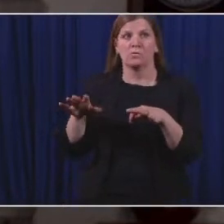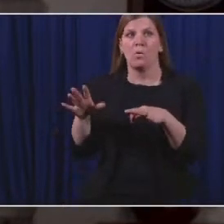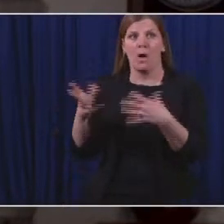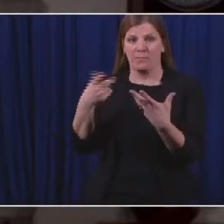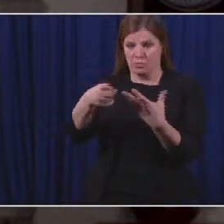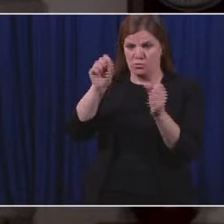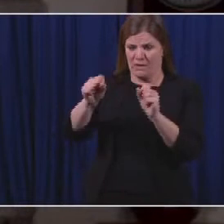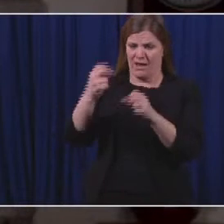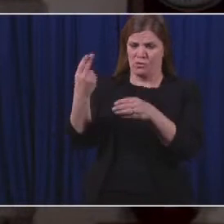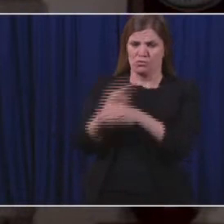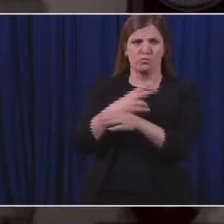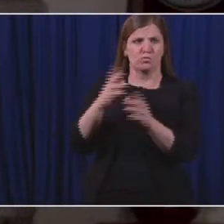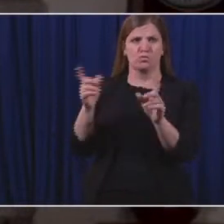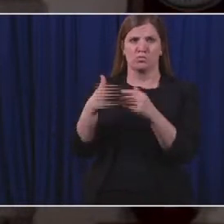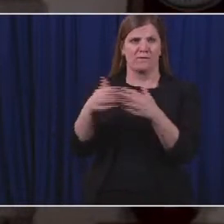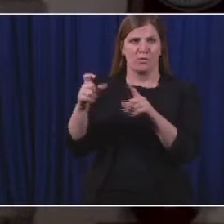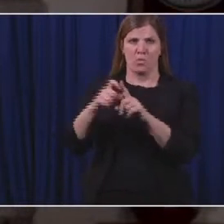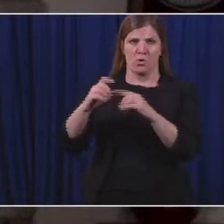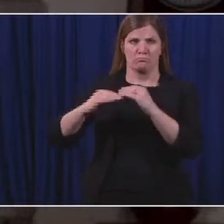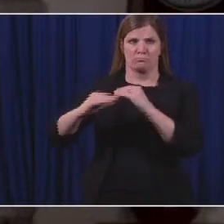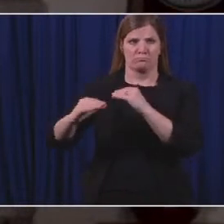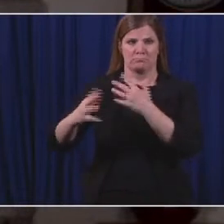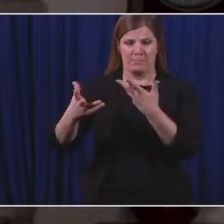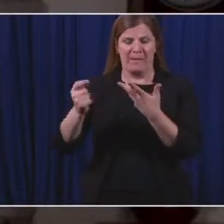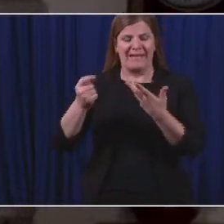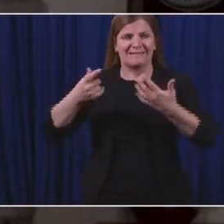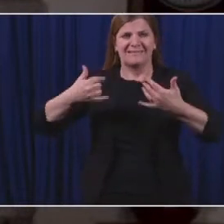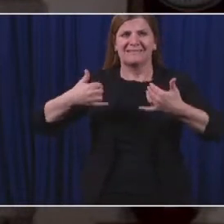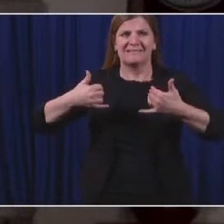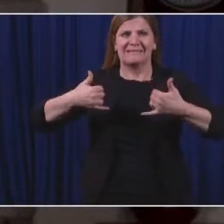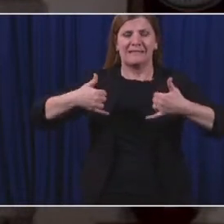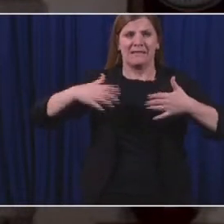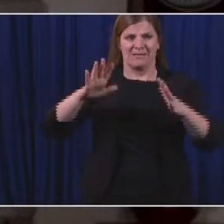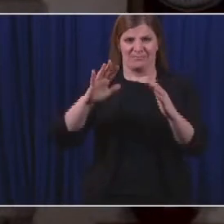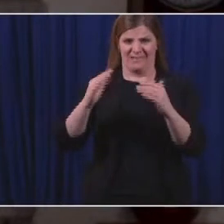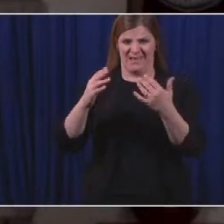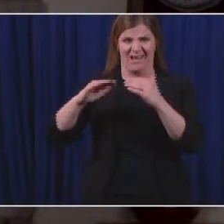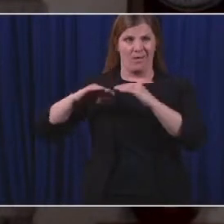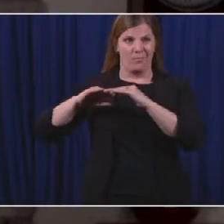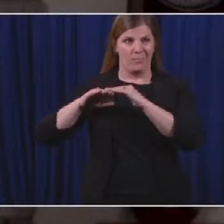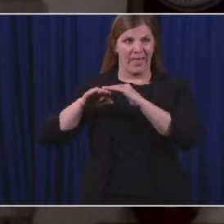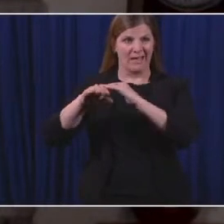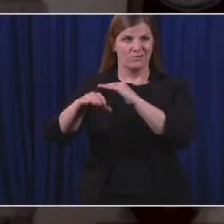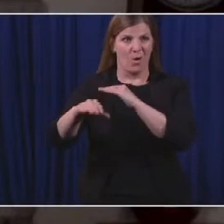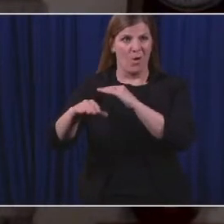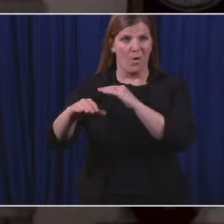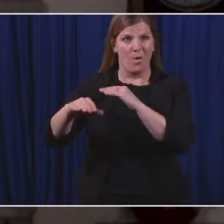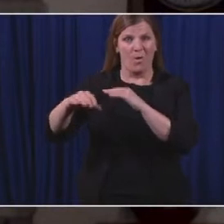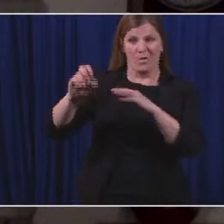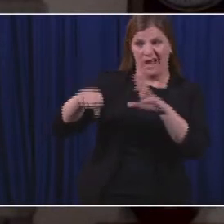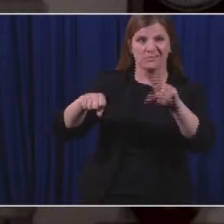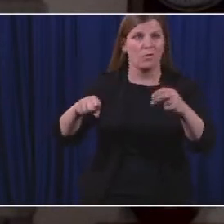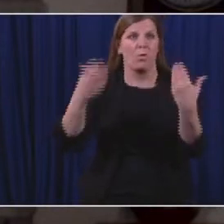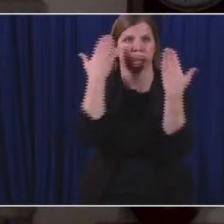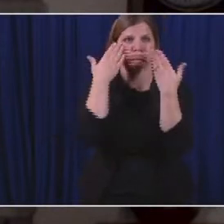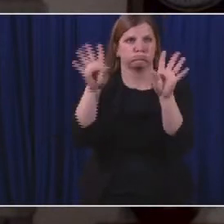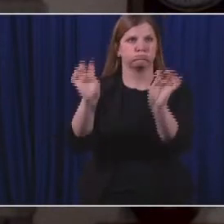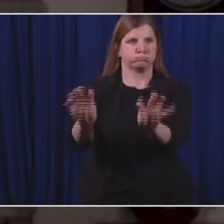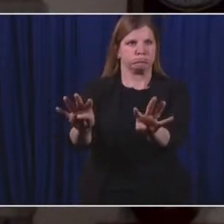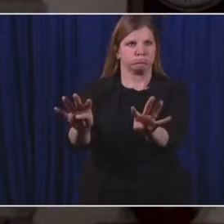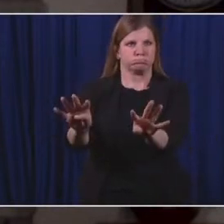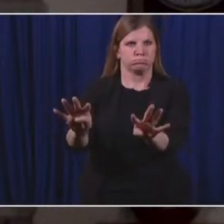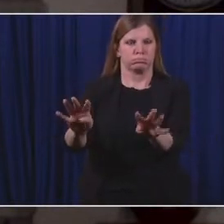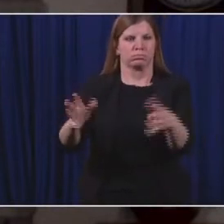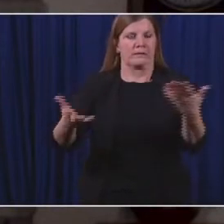want to, based on the same data. We're all looking at the same data. So I don't know if it's plateauing or not. I said it might be plateauing, but even if it is